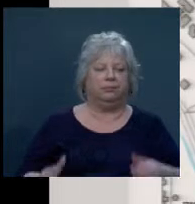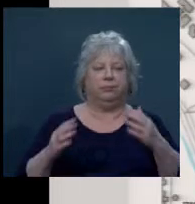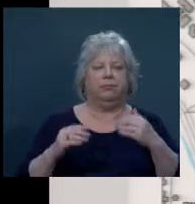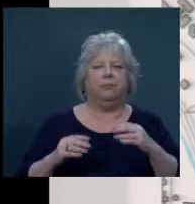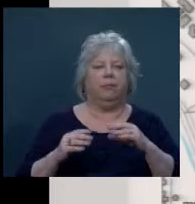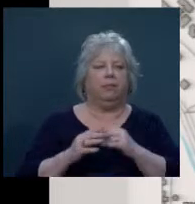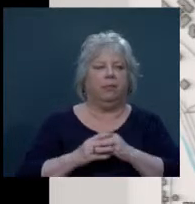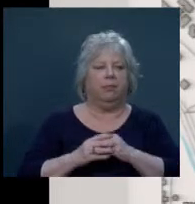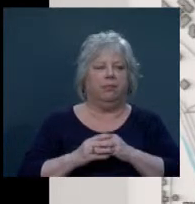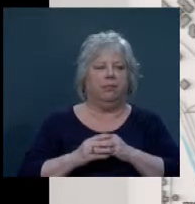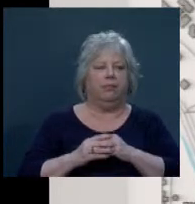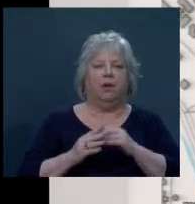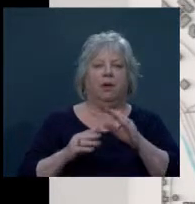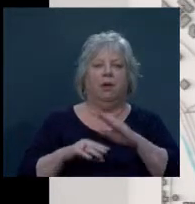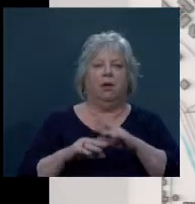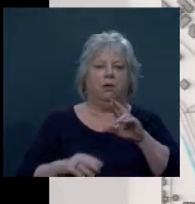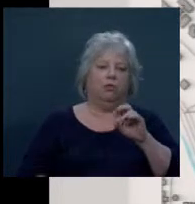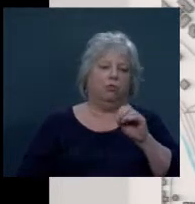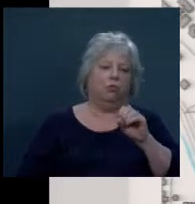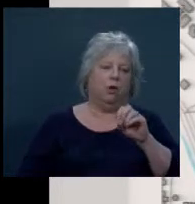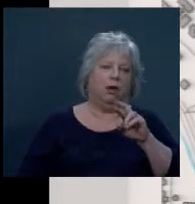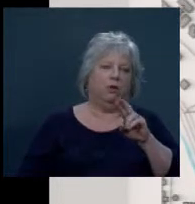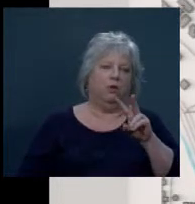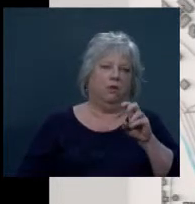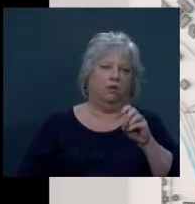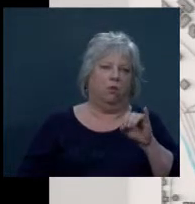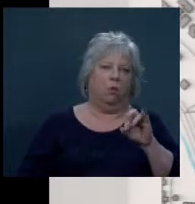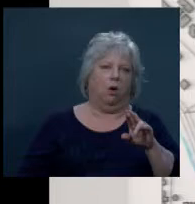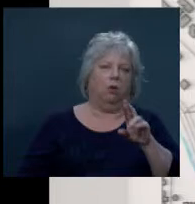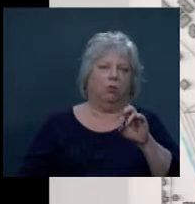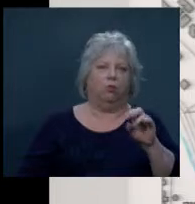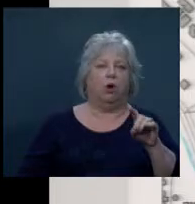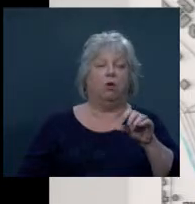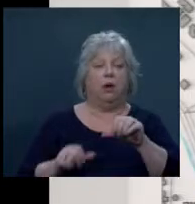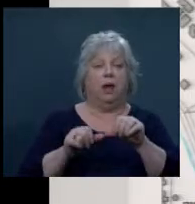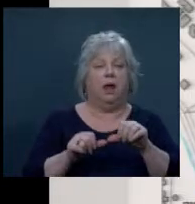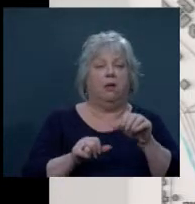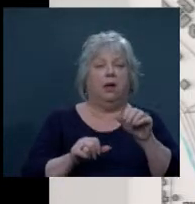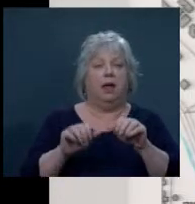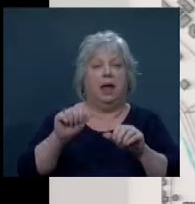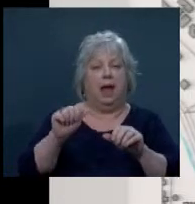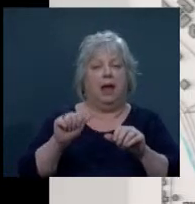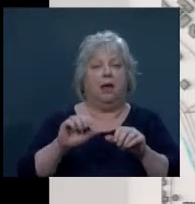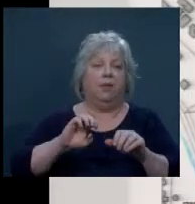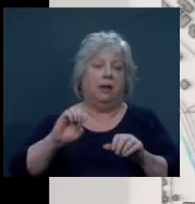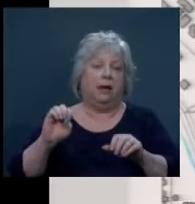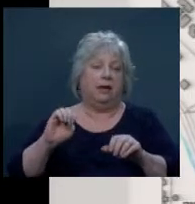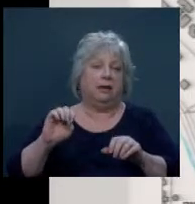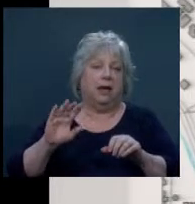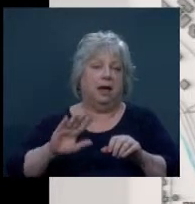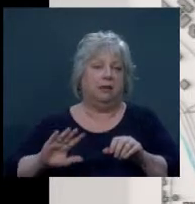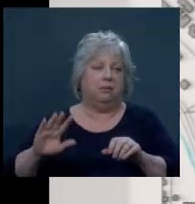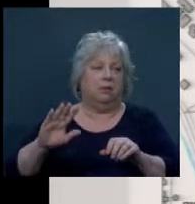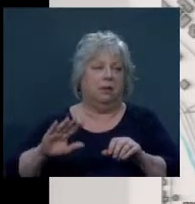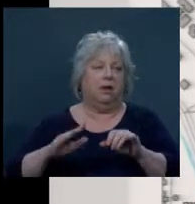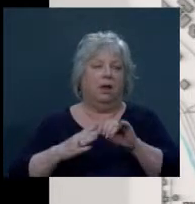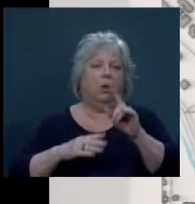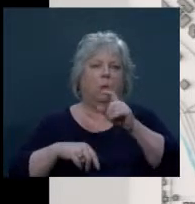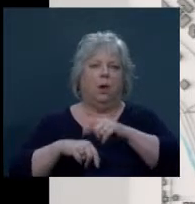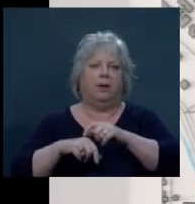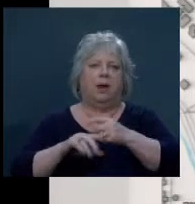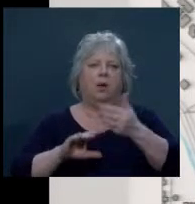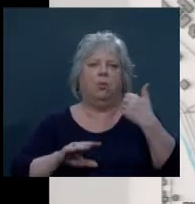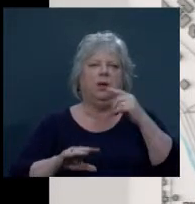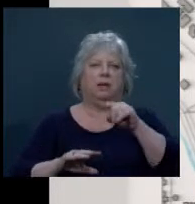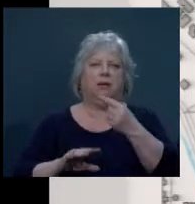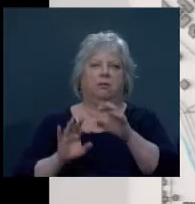This is on Reservoir Road. The area A on the east side is an area that at one time had